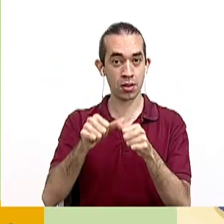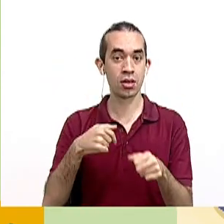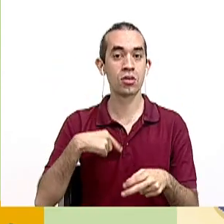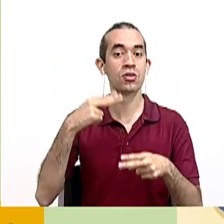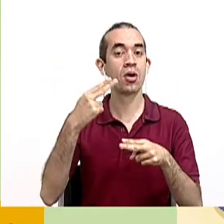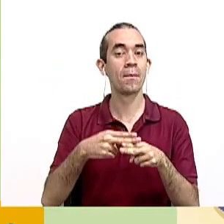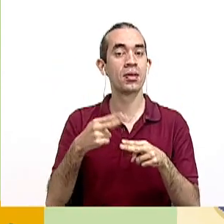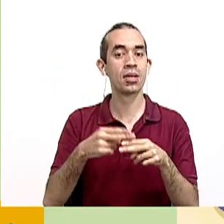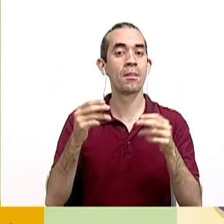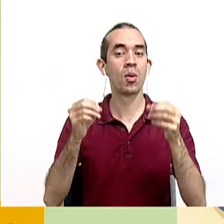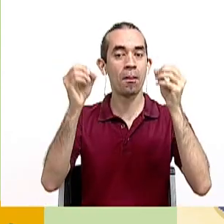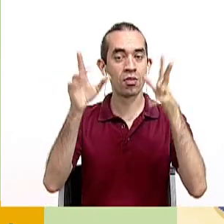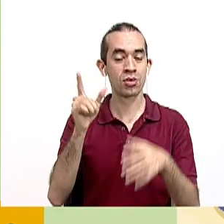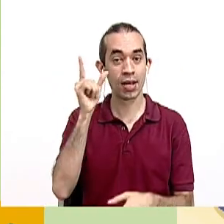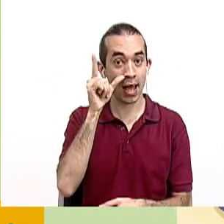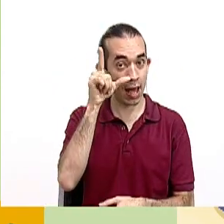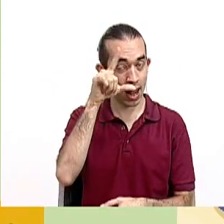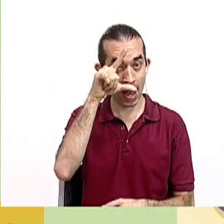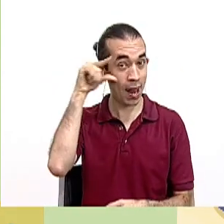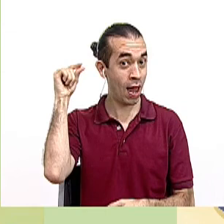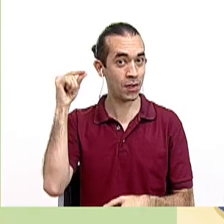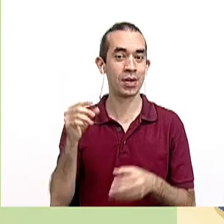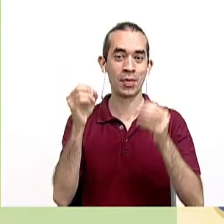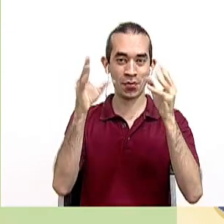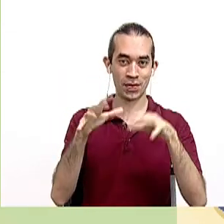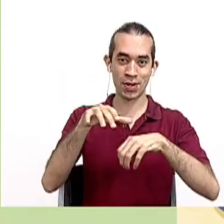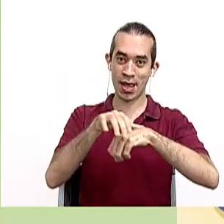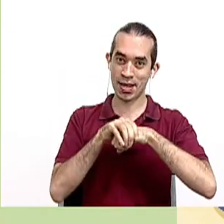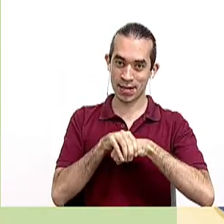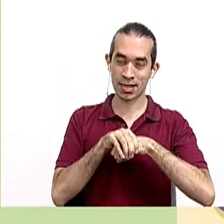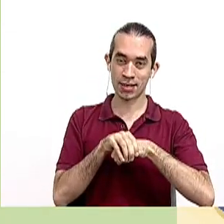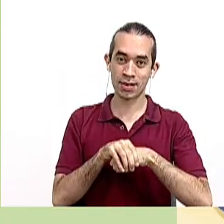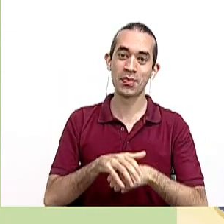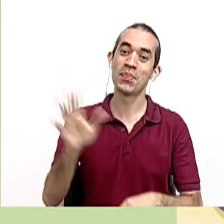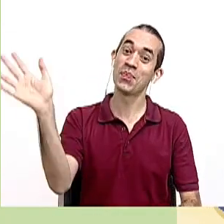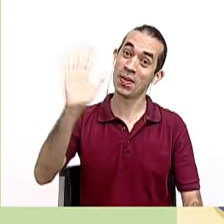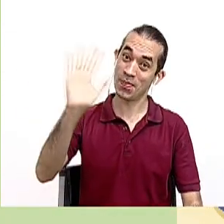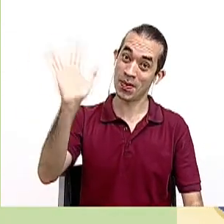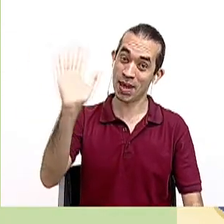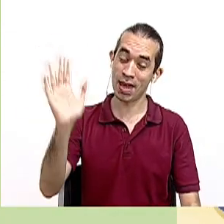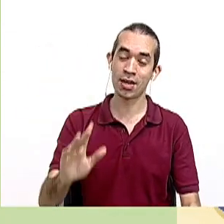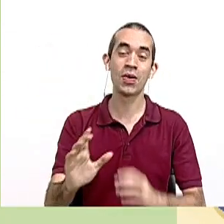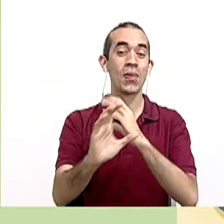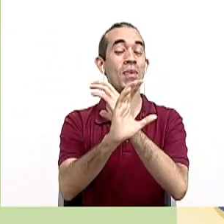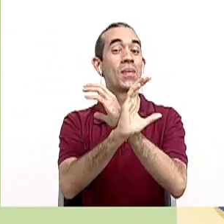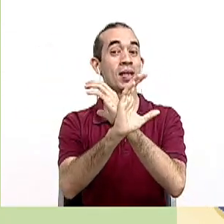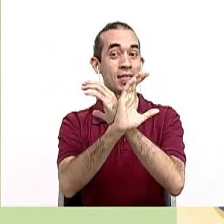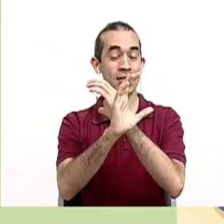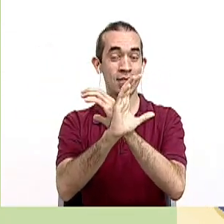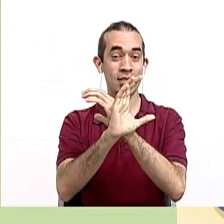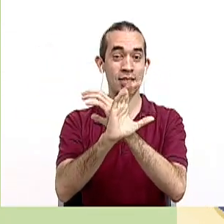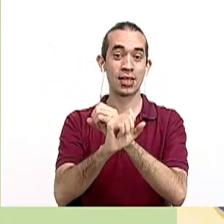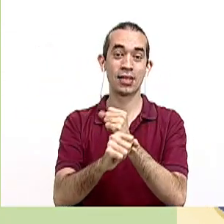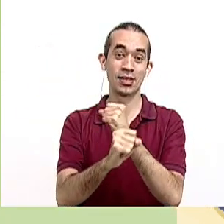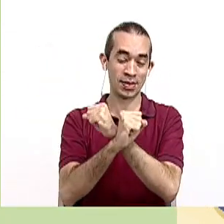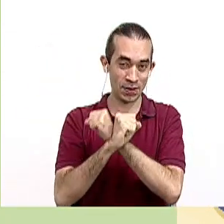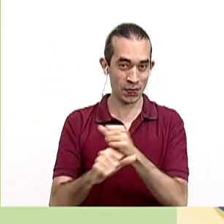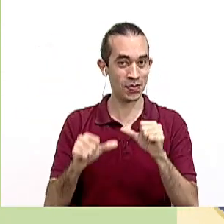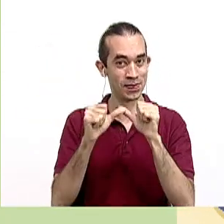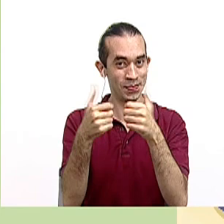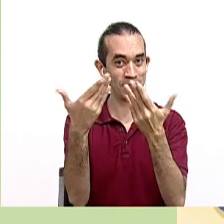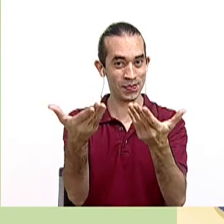am Teacher Laura, your English teacher. Okay, so bye-bye. Take care and be safe.